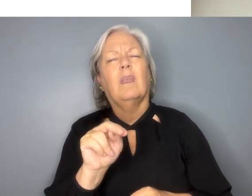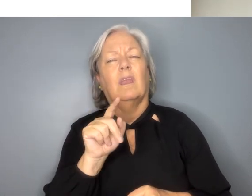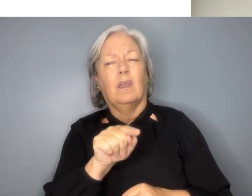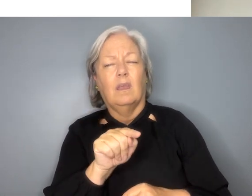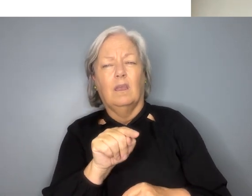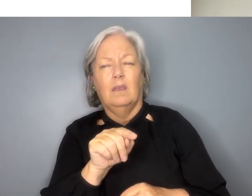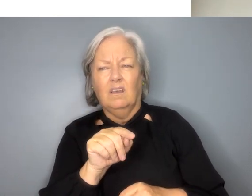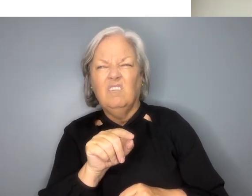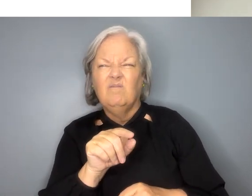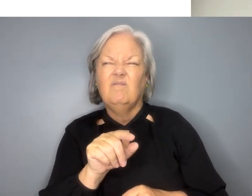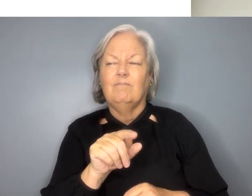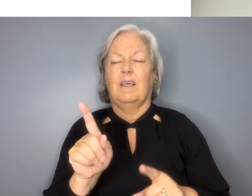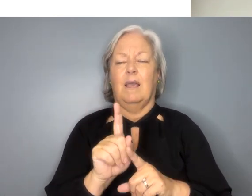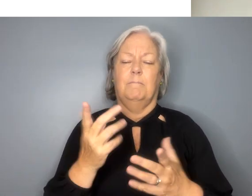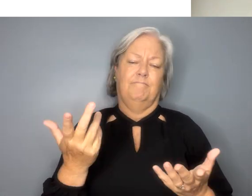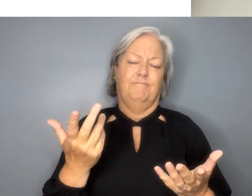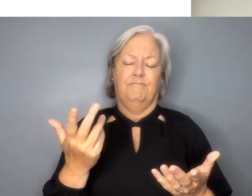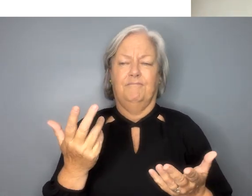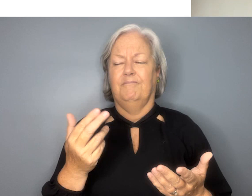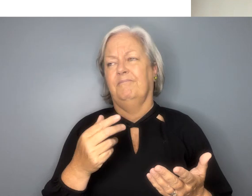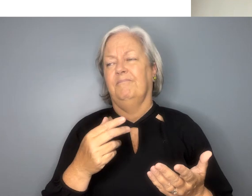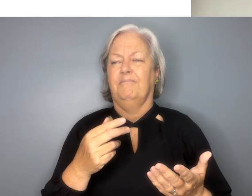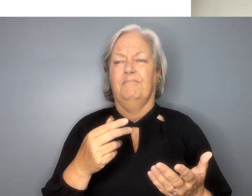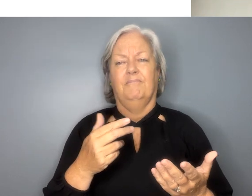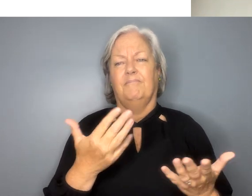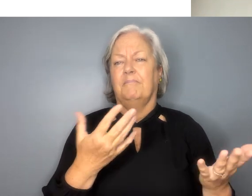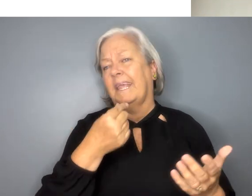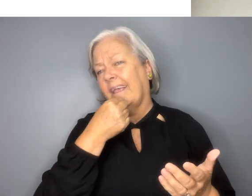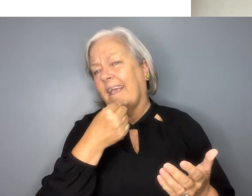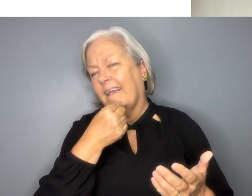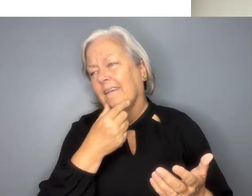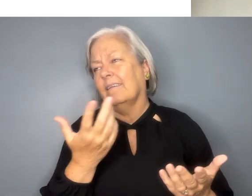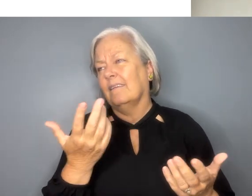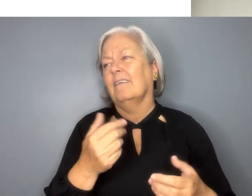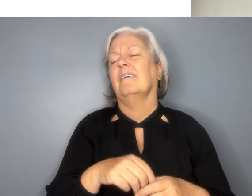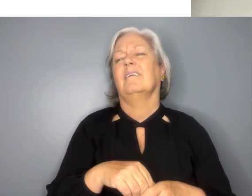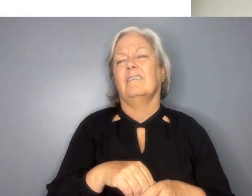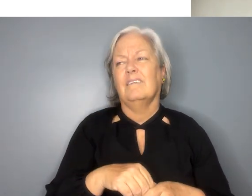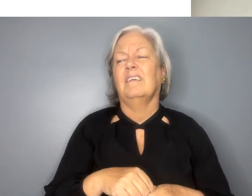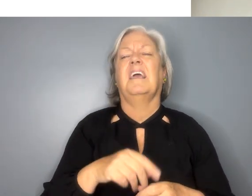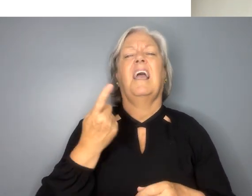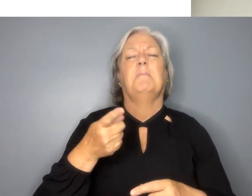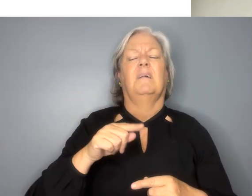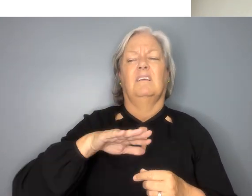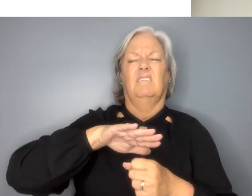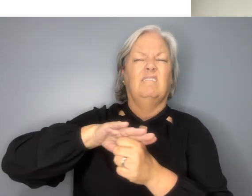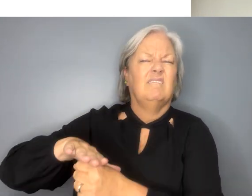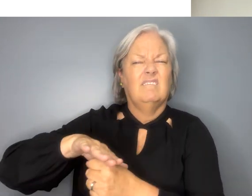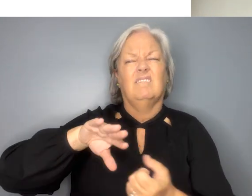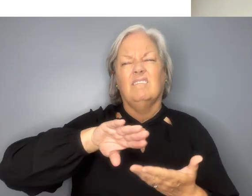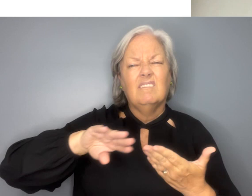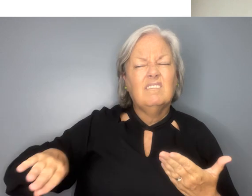terms of, obviously, being gay is formally a diagnosis of mental illness. Gender